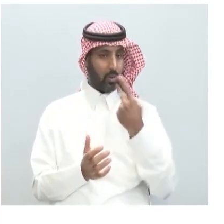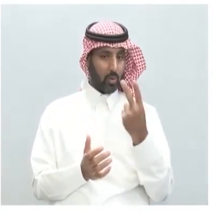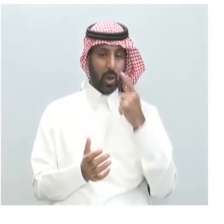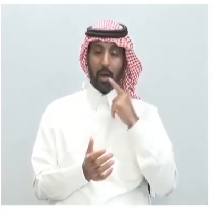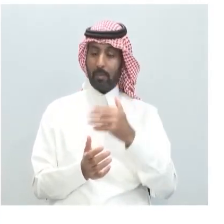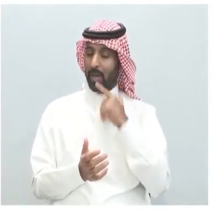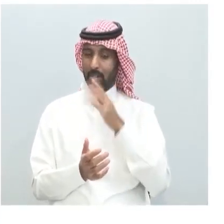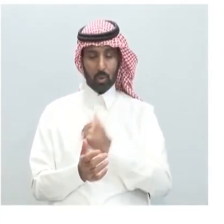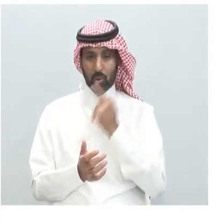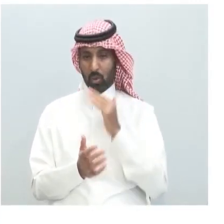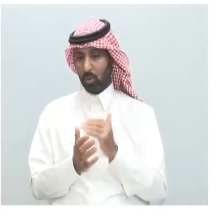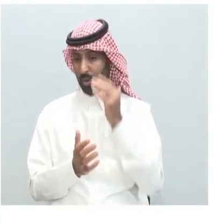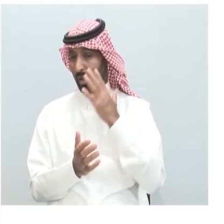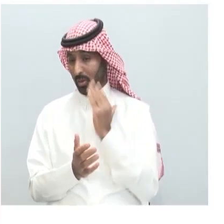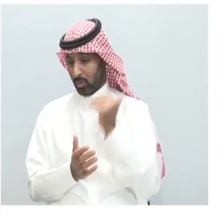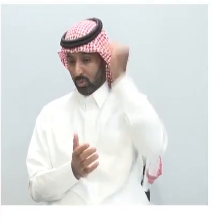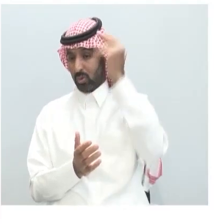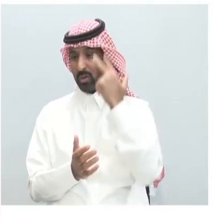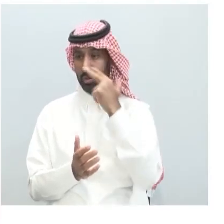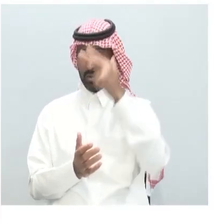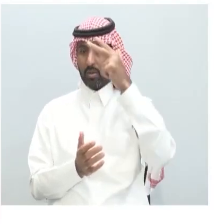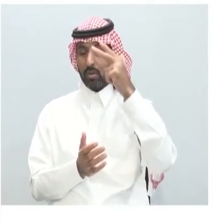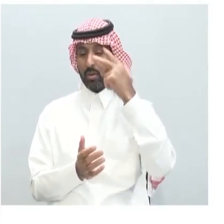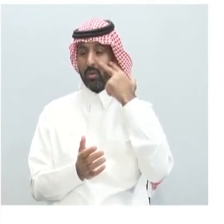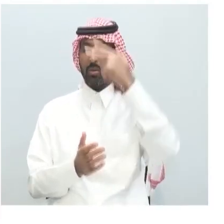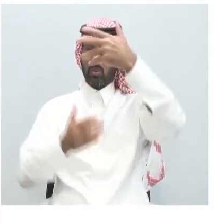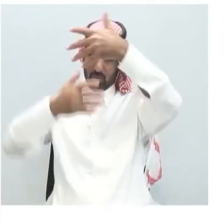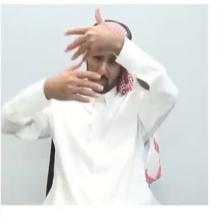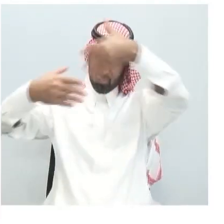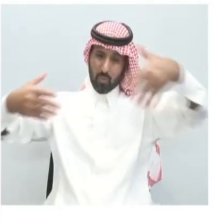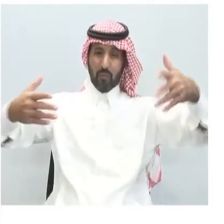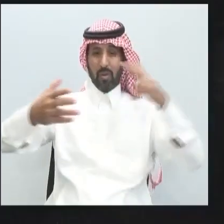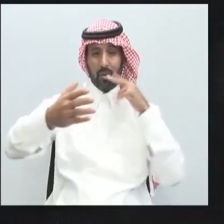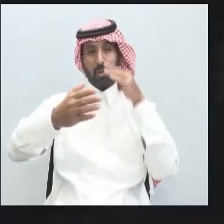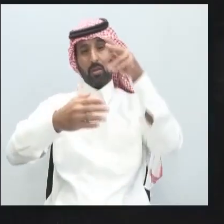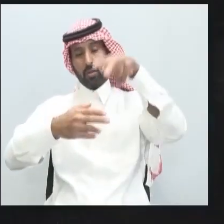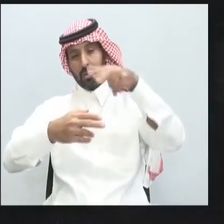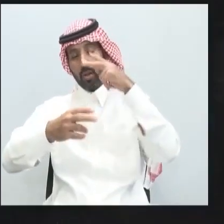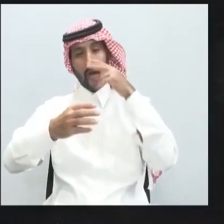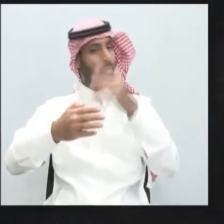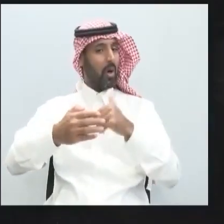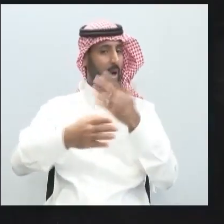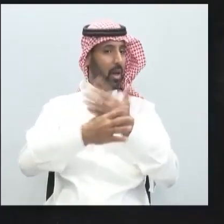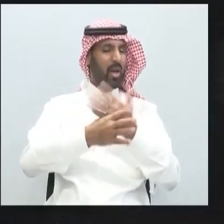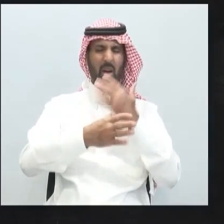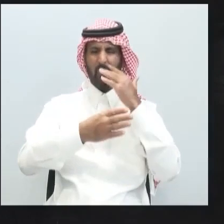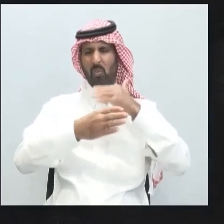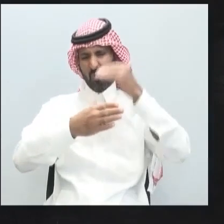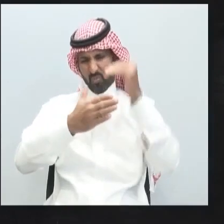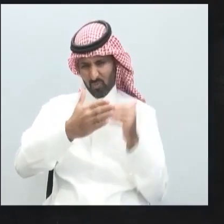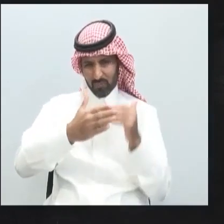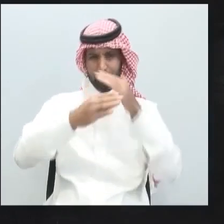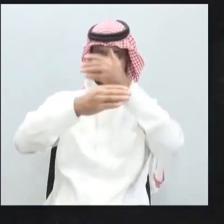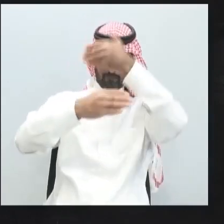enough to see over the fence. I can't see over the fence. I'm not tall